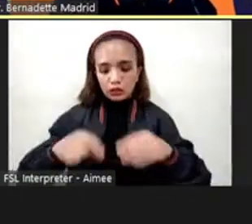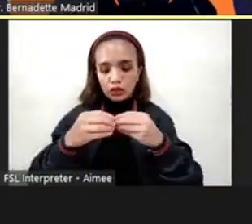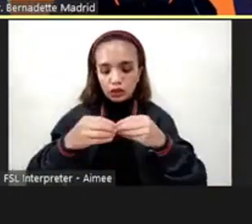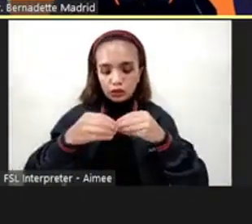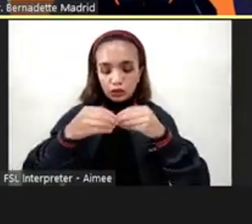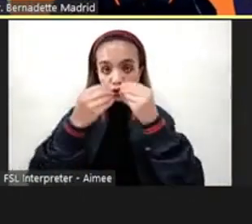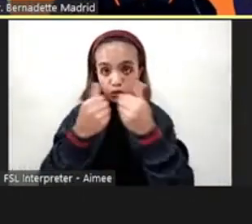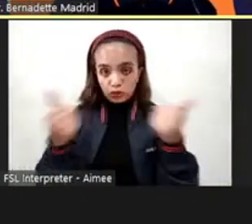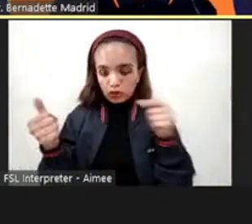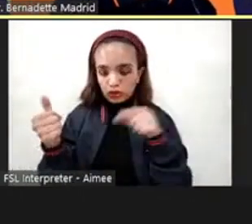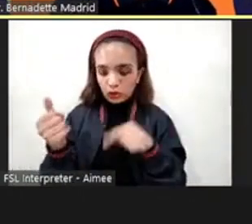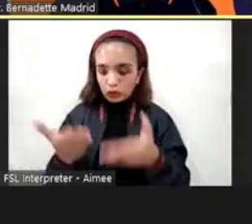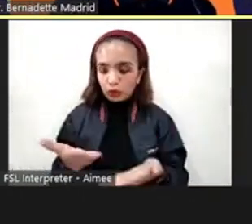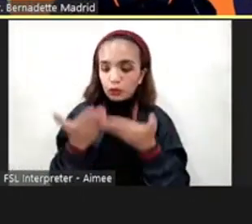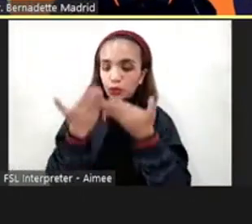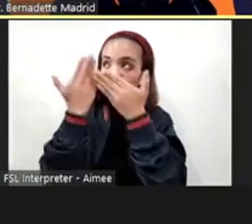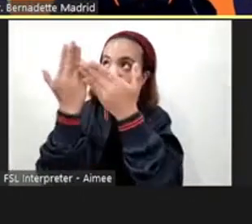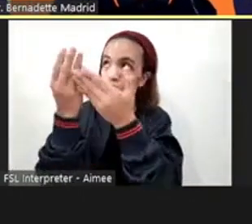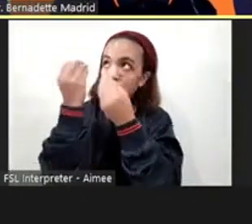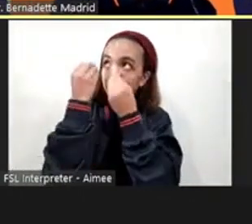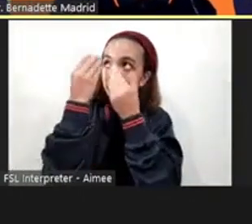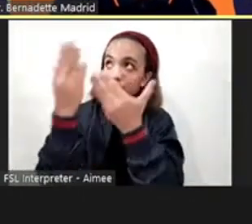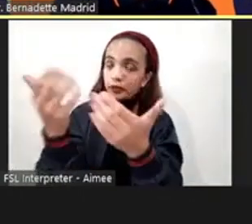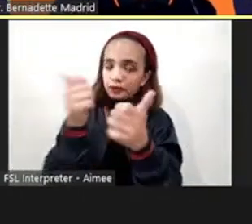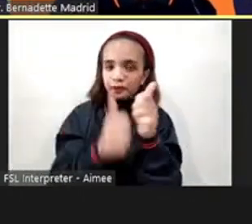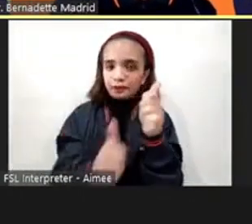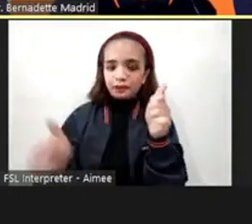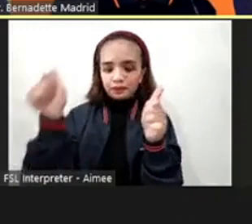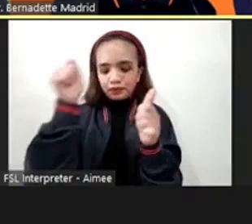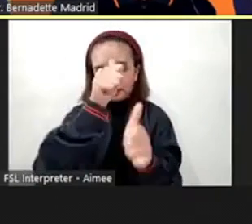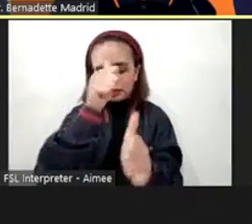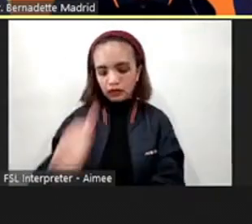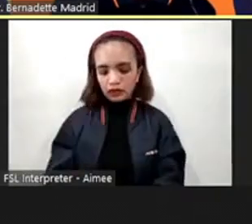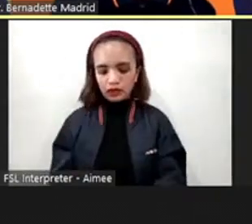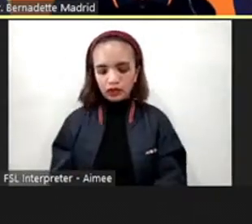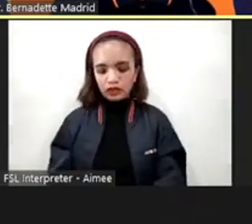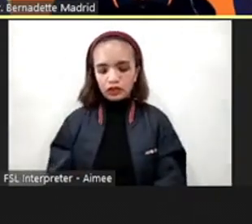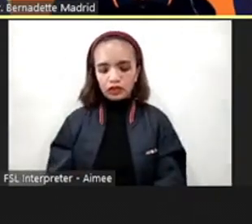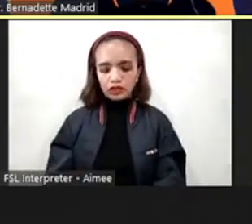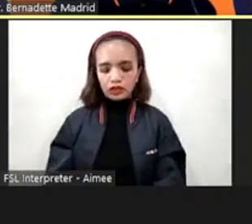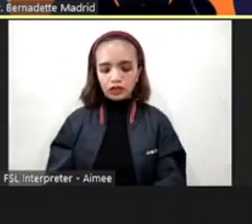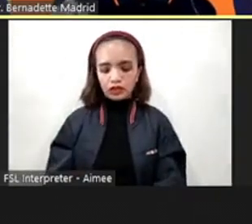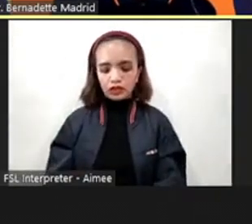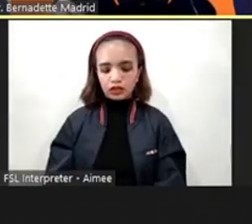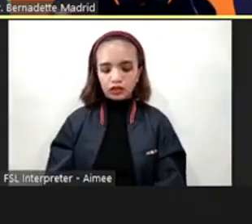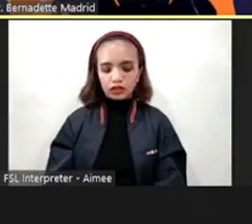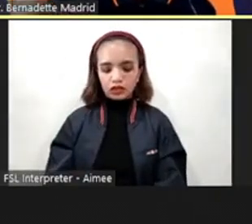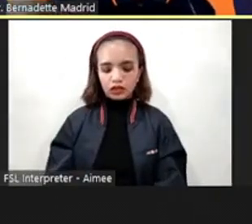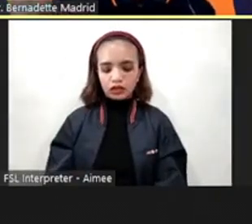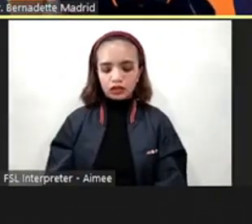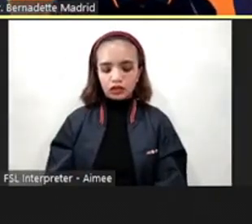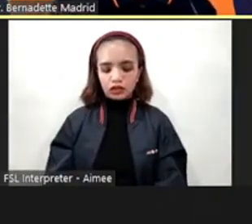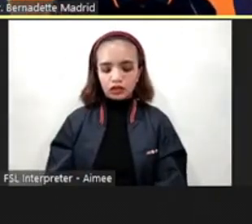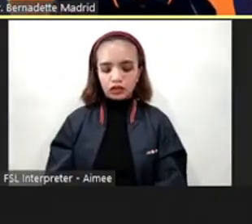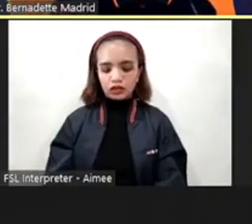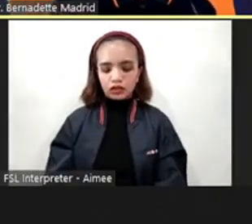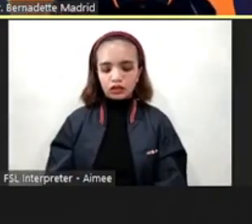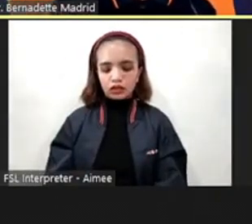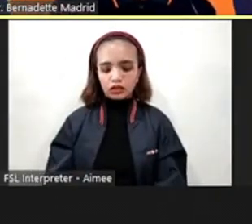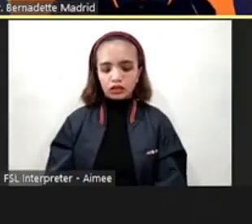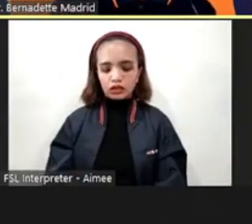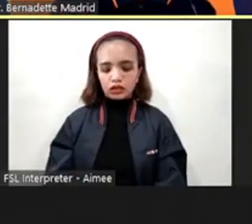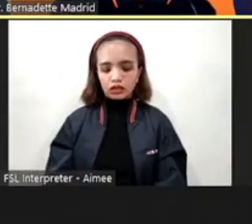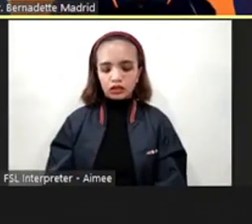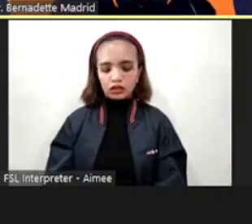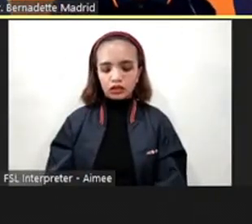allow, frontliners to make also decisions at their level. Hindi lang lahat dapat galing sa